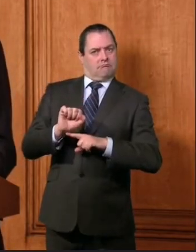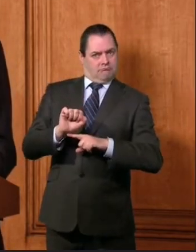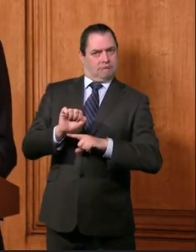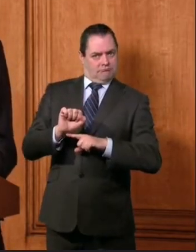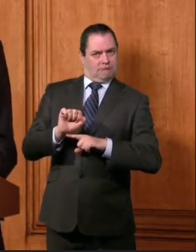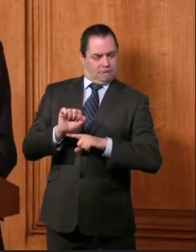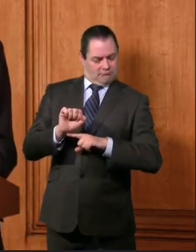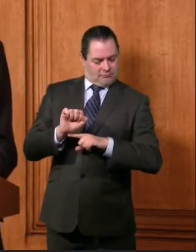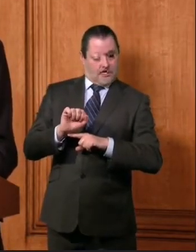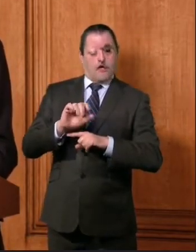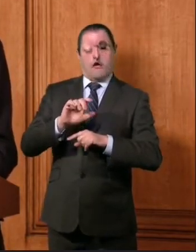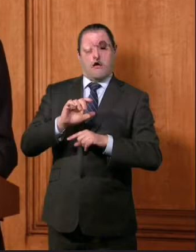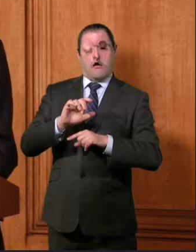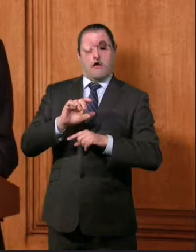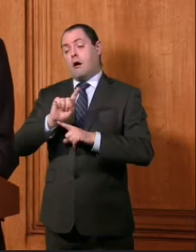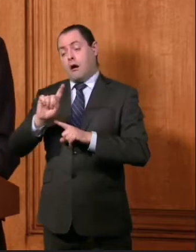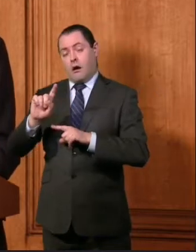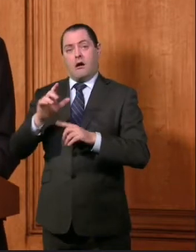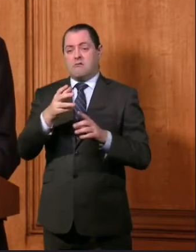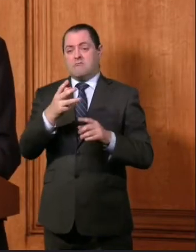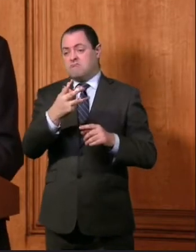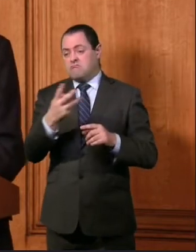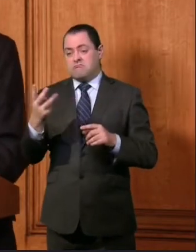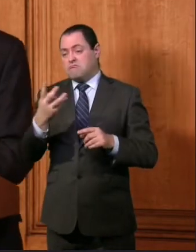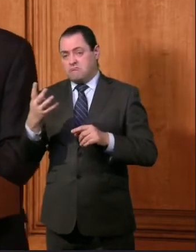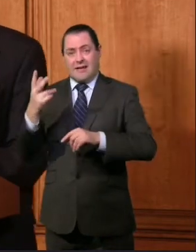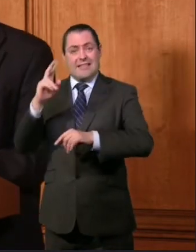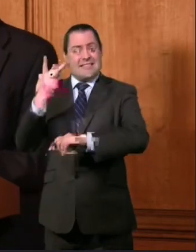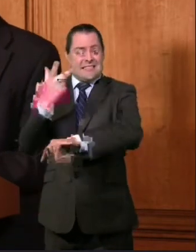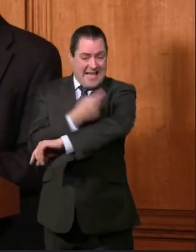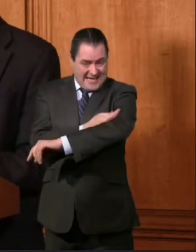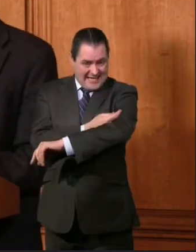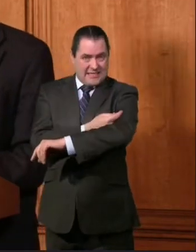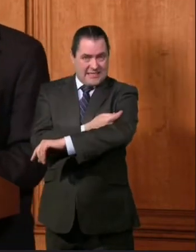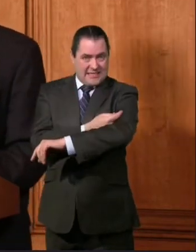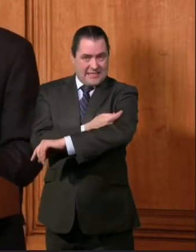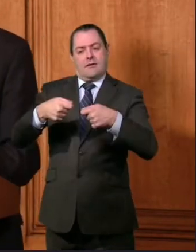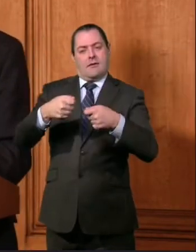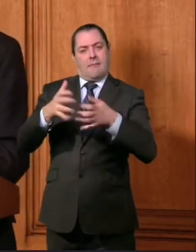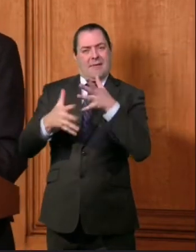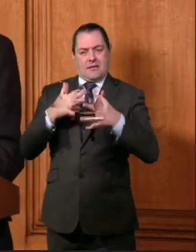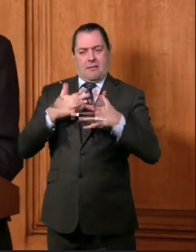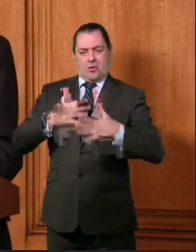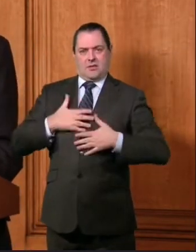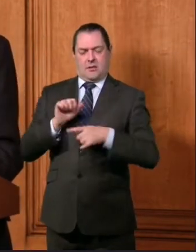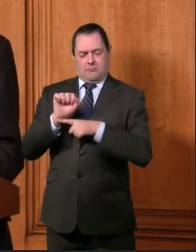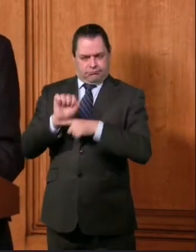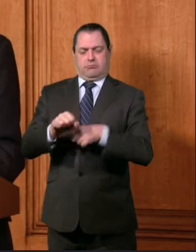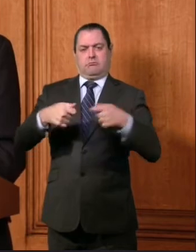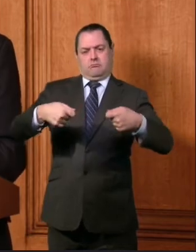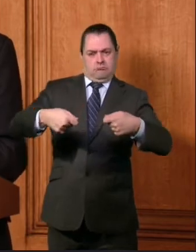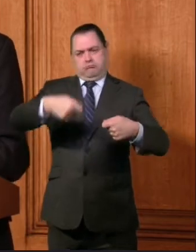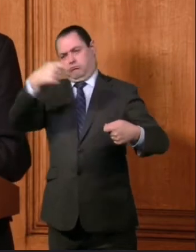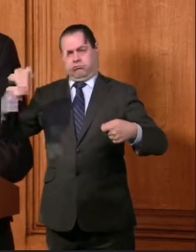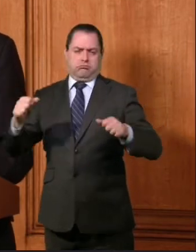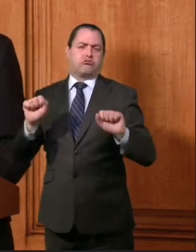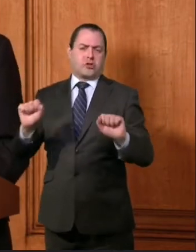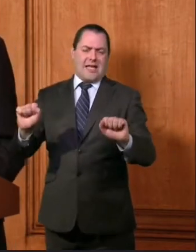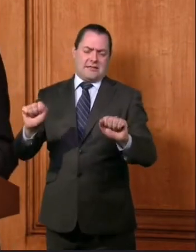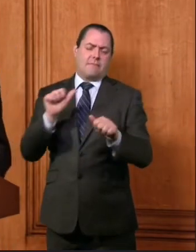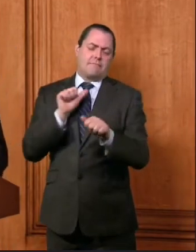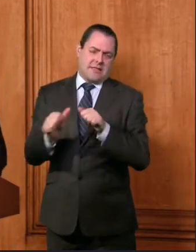that and probably makes it longer lasting as well. So we are still very much committed to 2 vaccinations. The